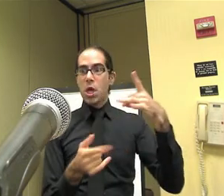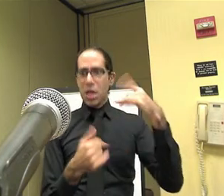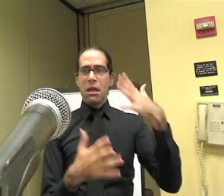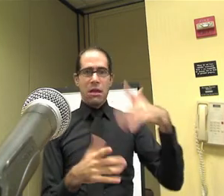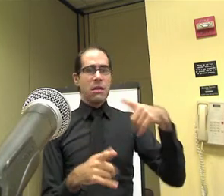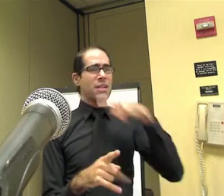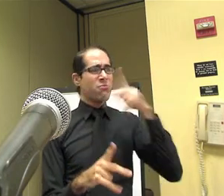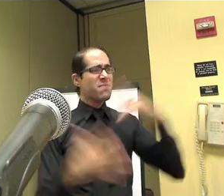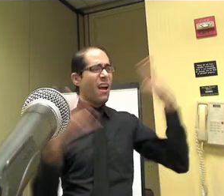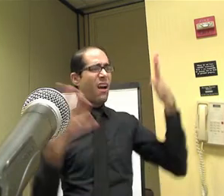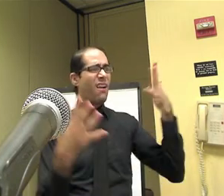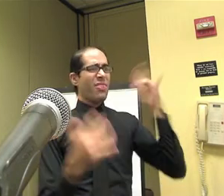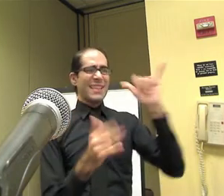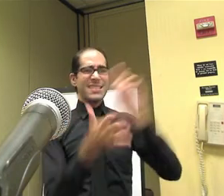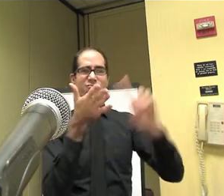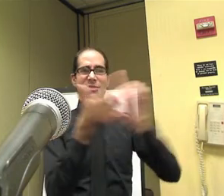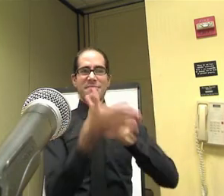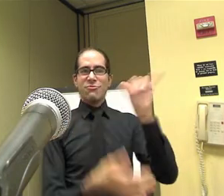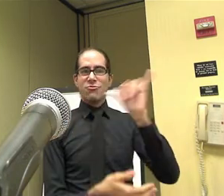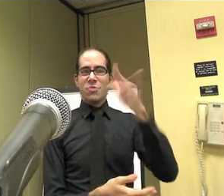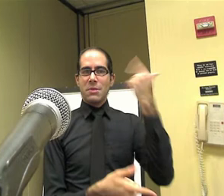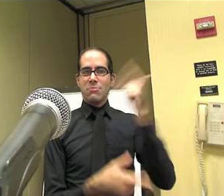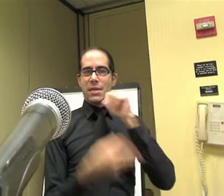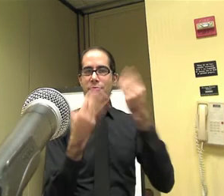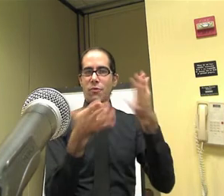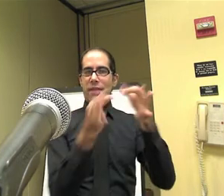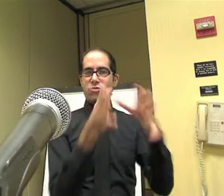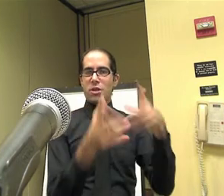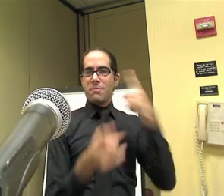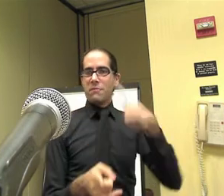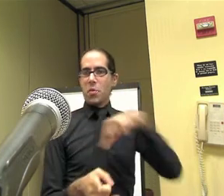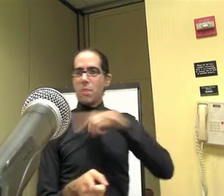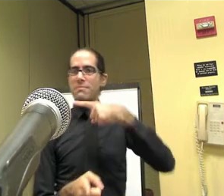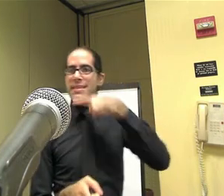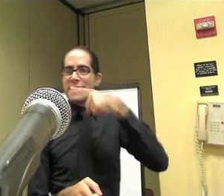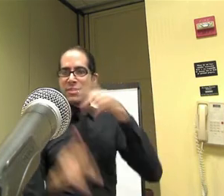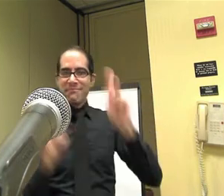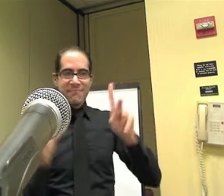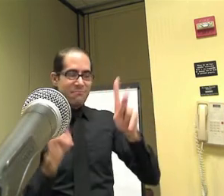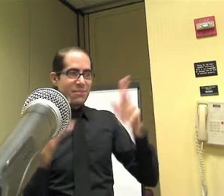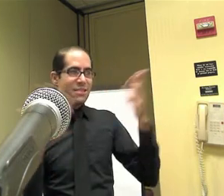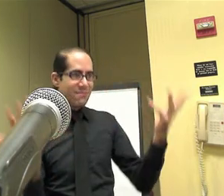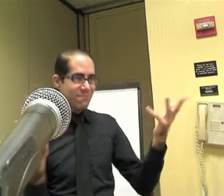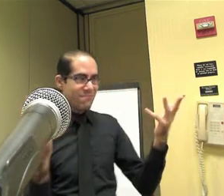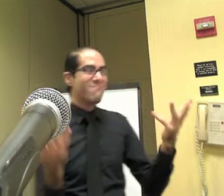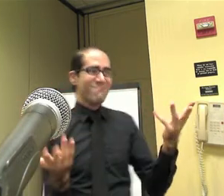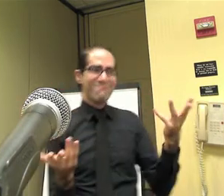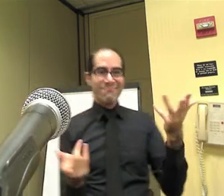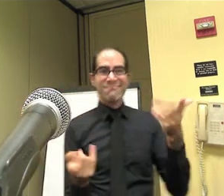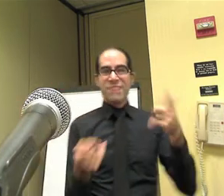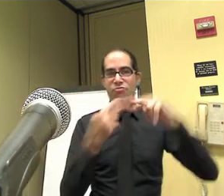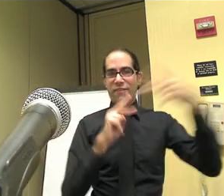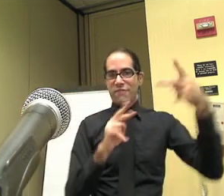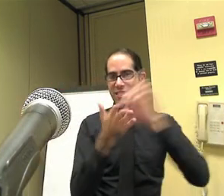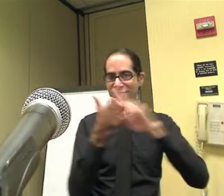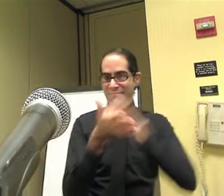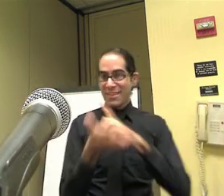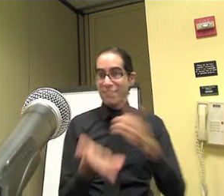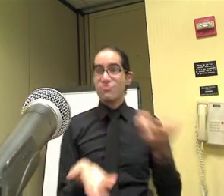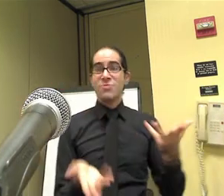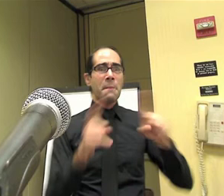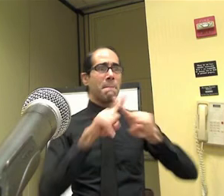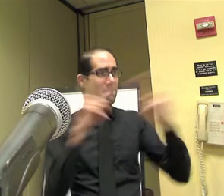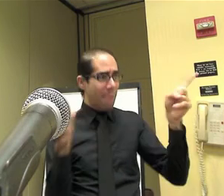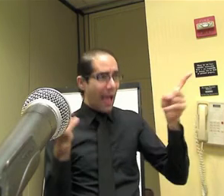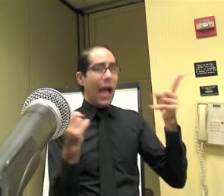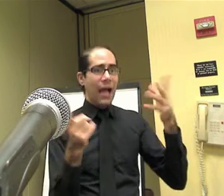ASL only led tours. It can be viewed as reverse discrimination by deaf